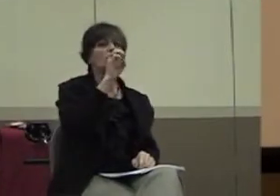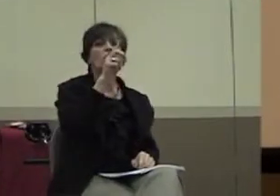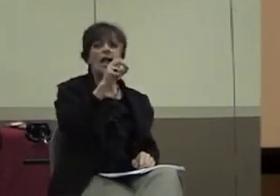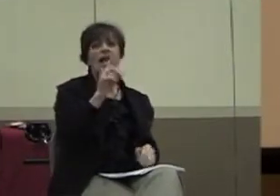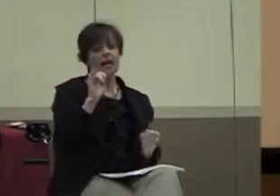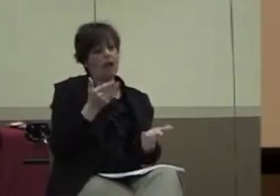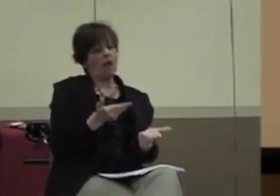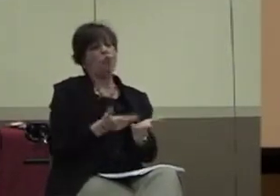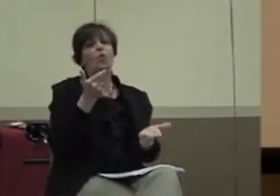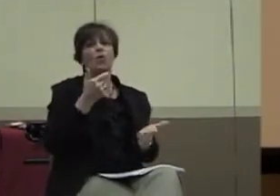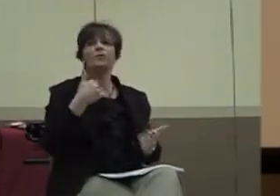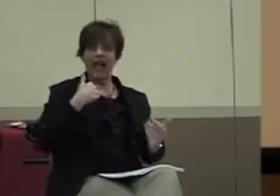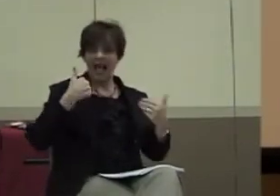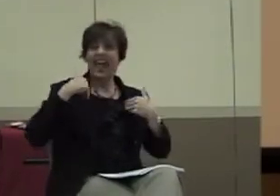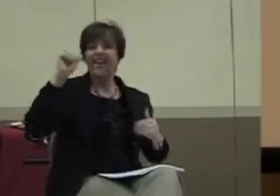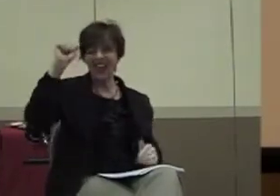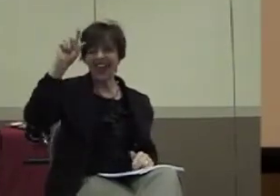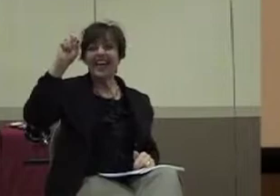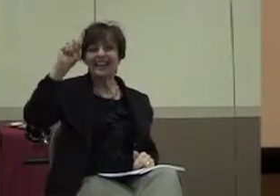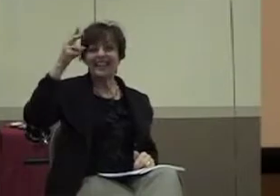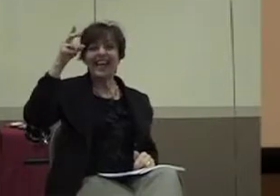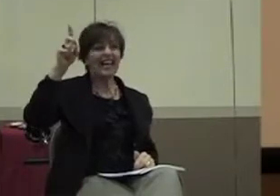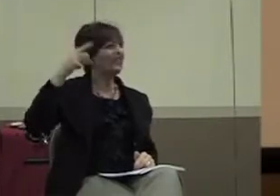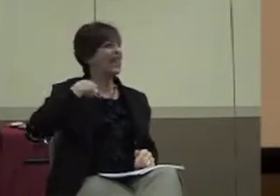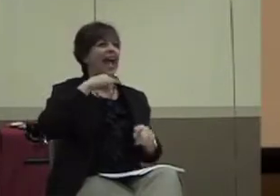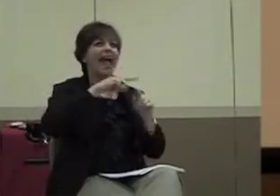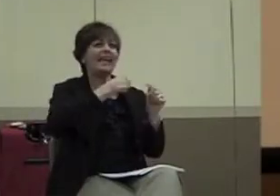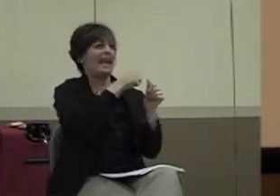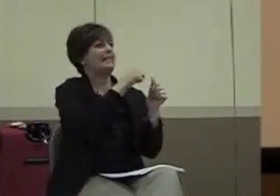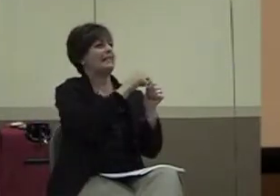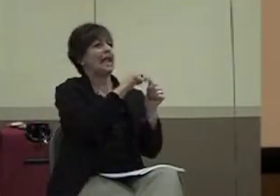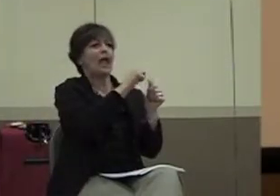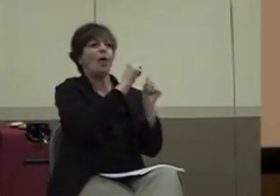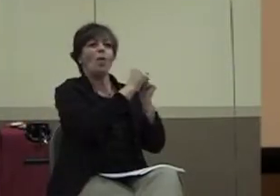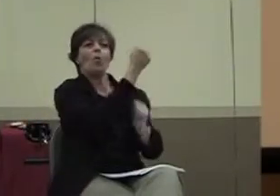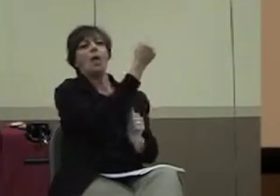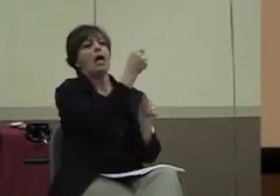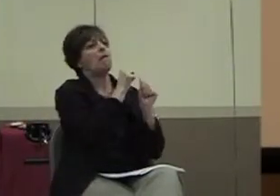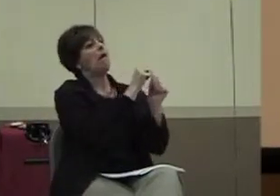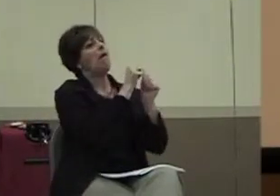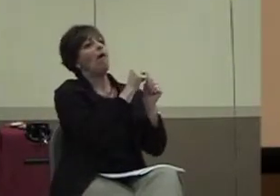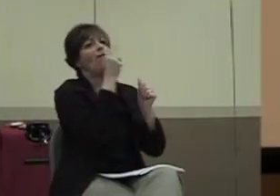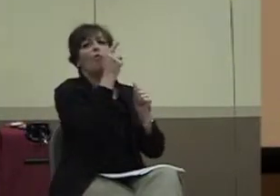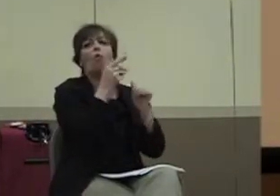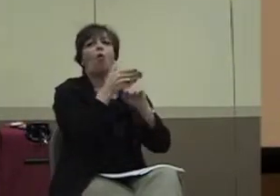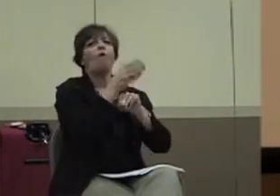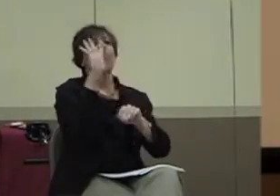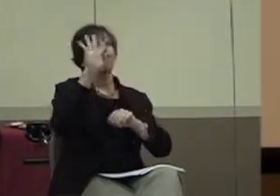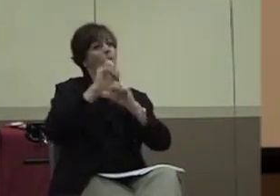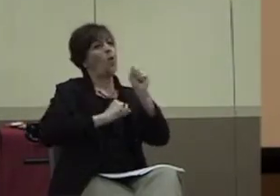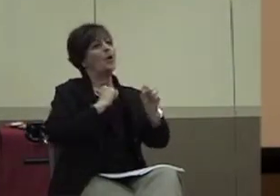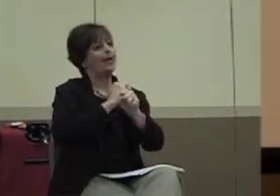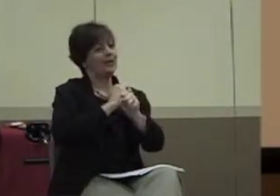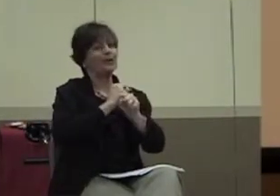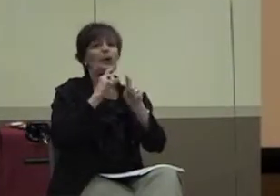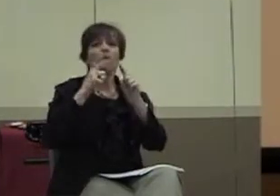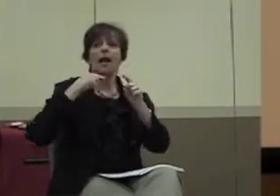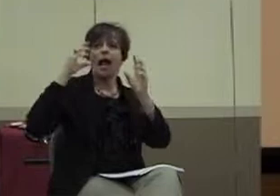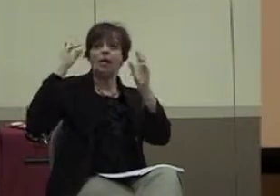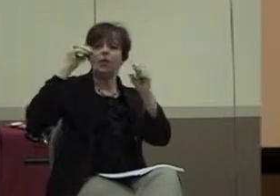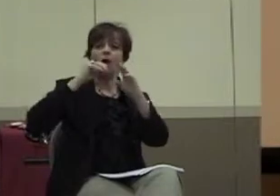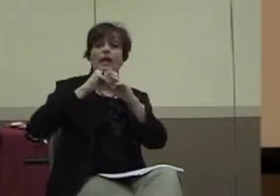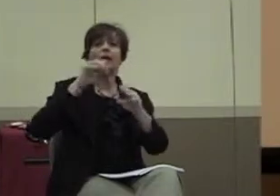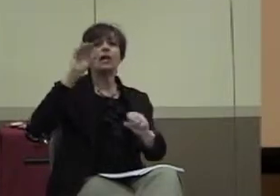proves to you that I have ADHD. I never stayed with any one grade for more than 4 years. But I did teach